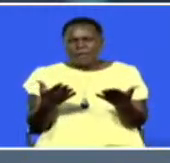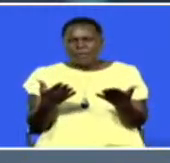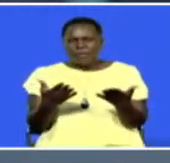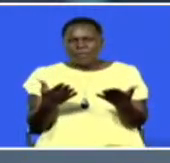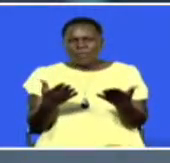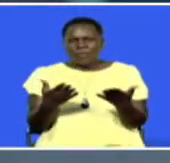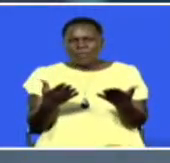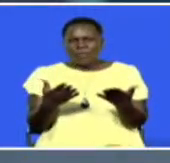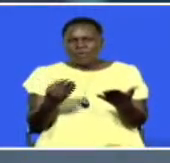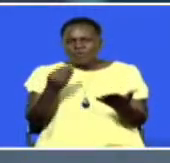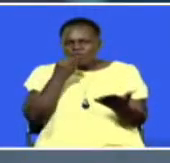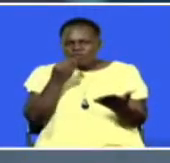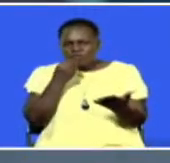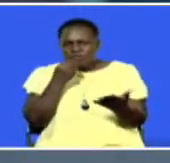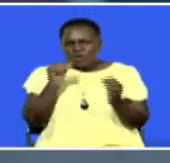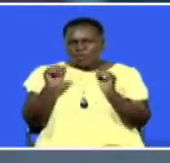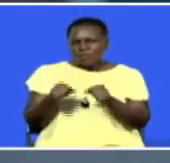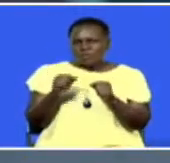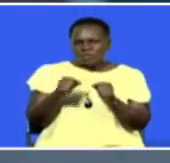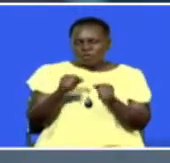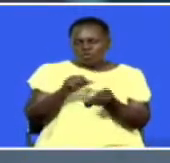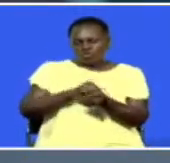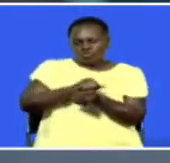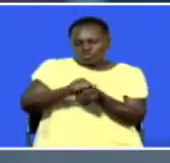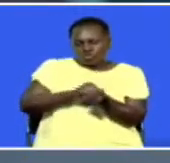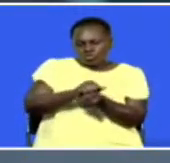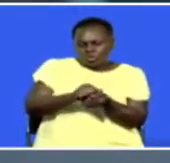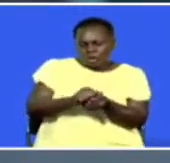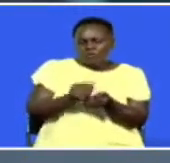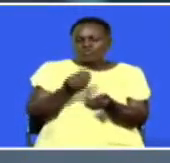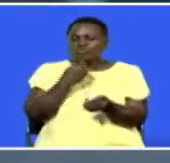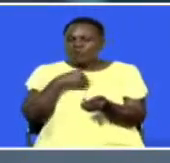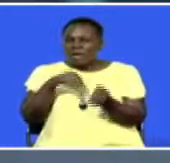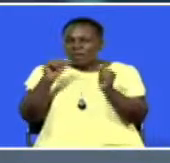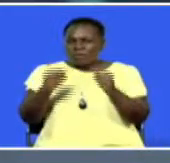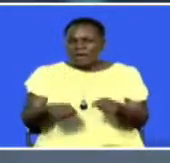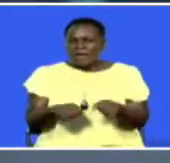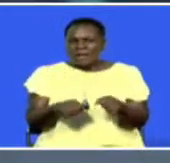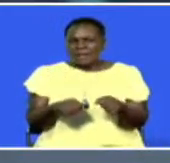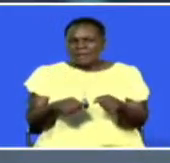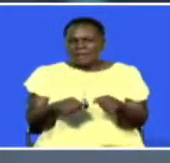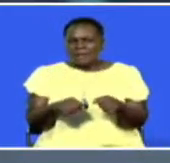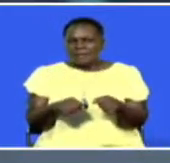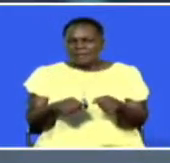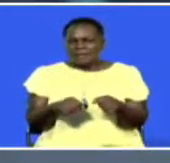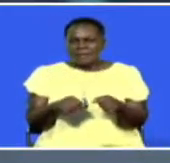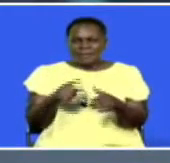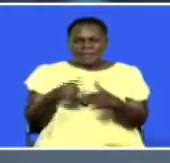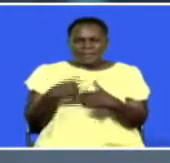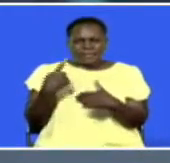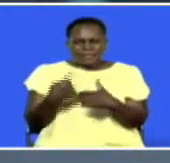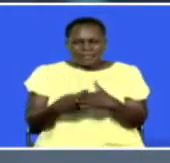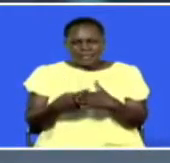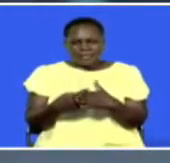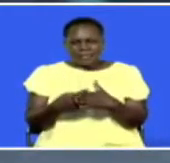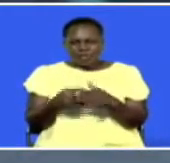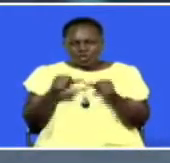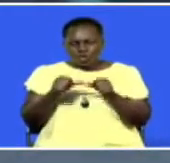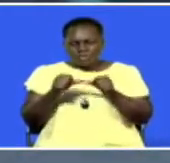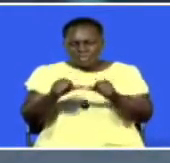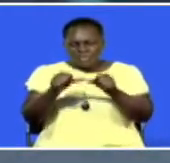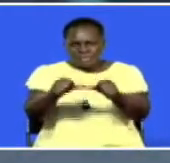Yes, in terms of feeding. Is he able to chew? Is he able to swallow? Yeah. Then again, the